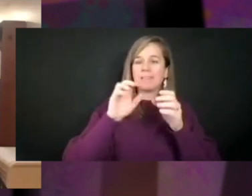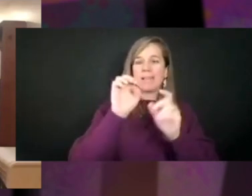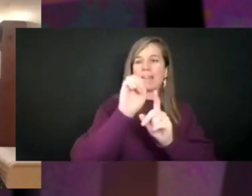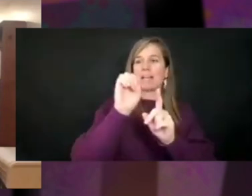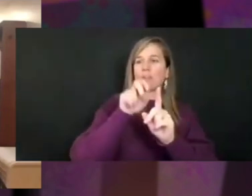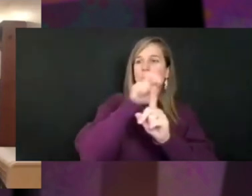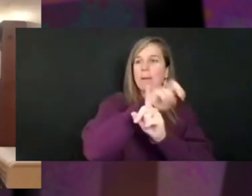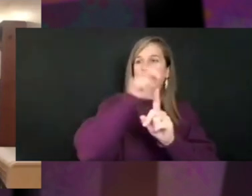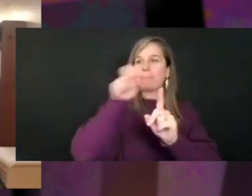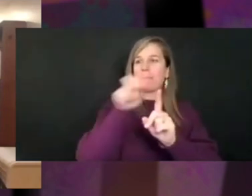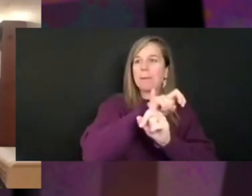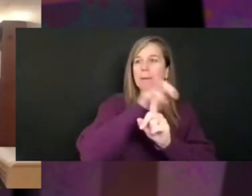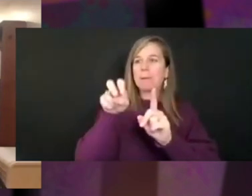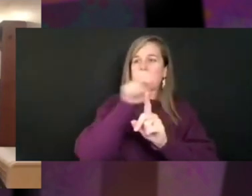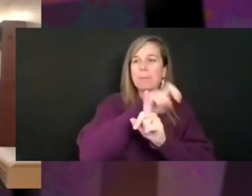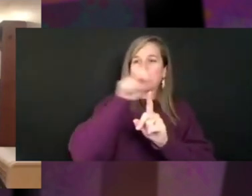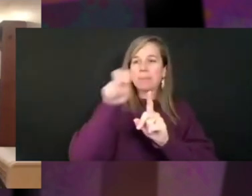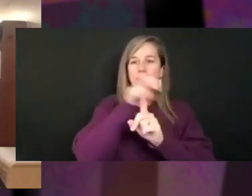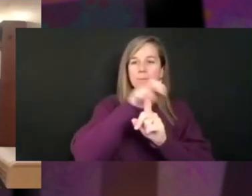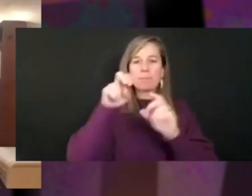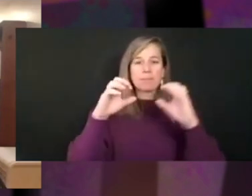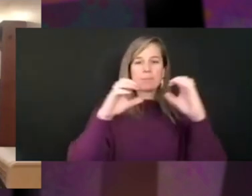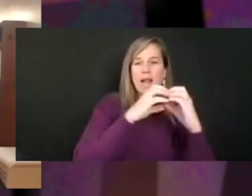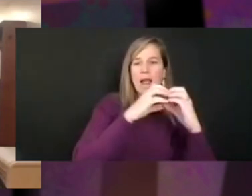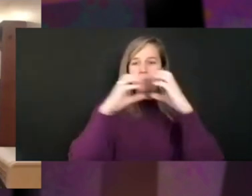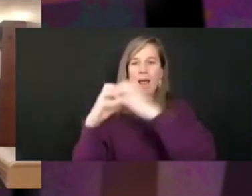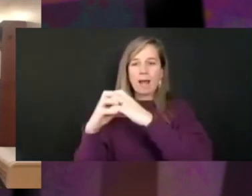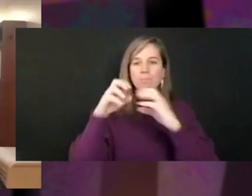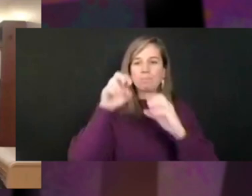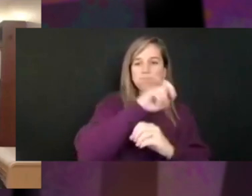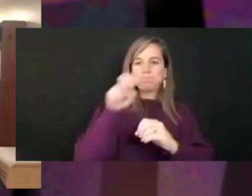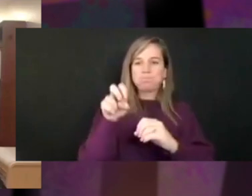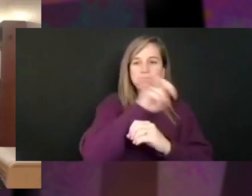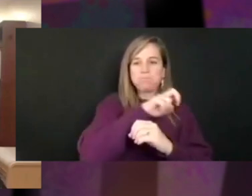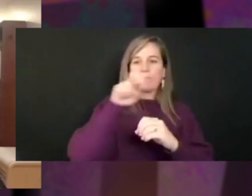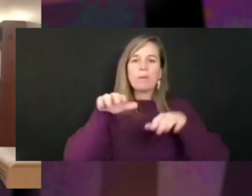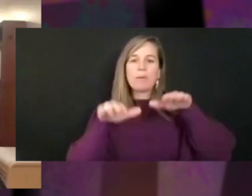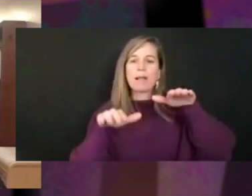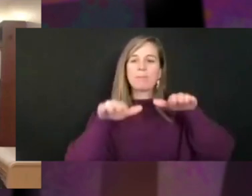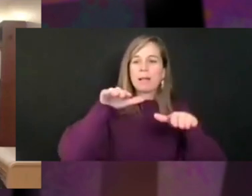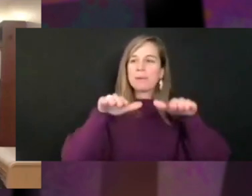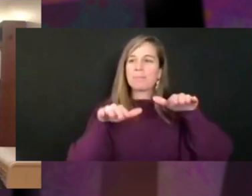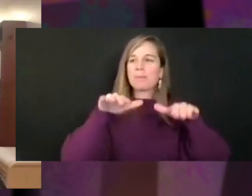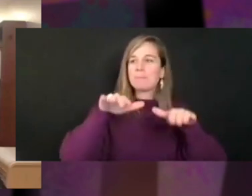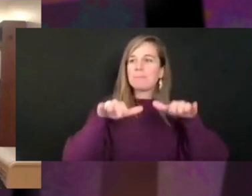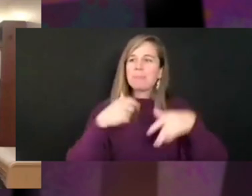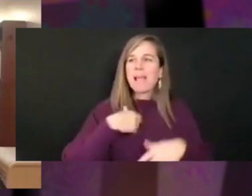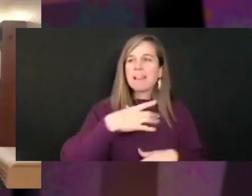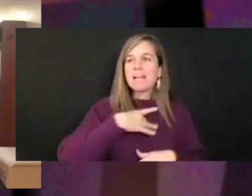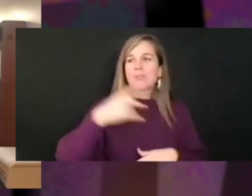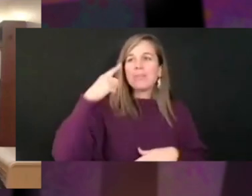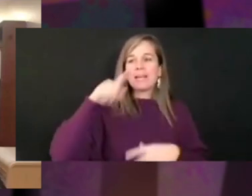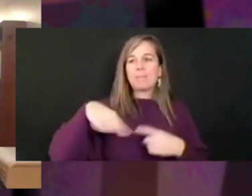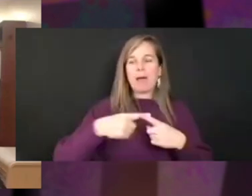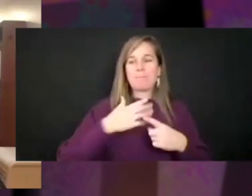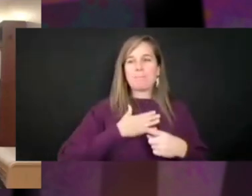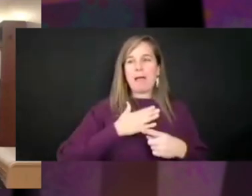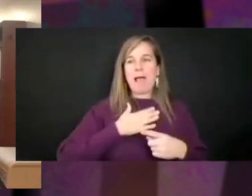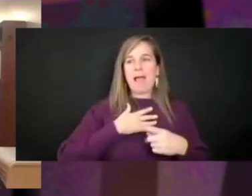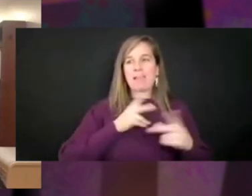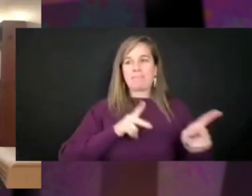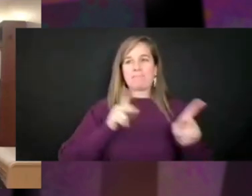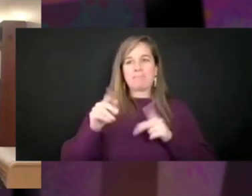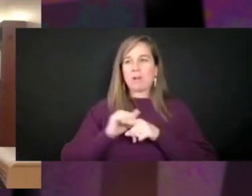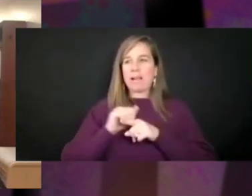to balance the atomic structures. And I like to think that I like to think about my practice as that,